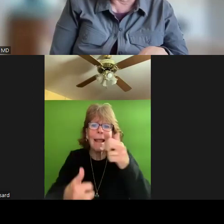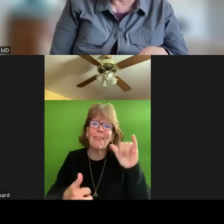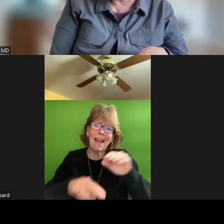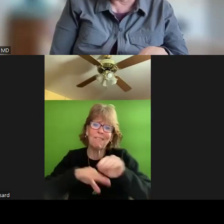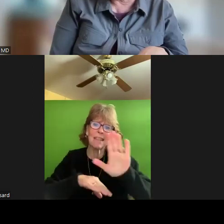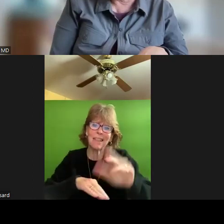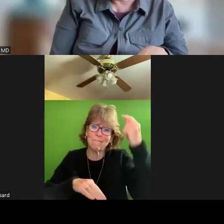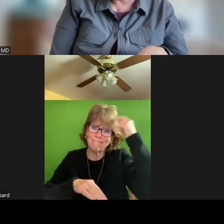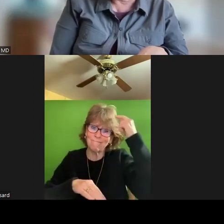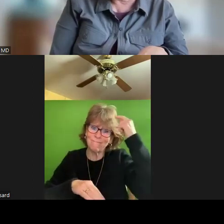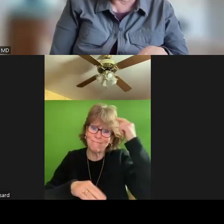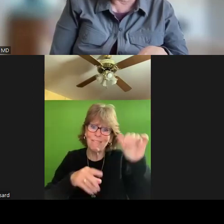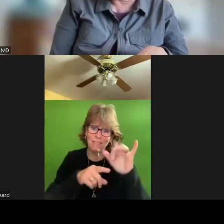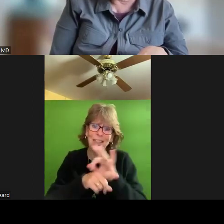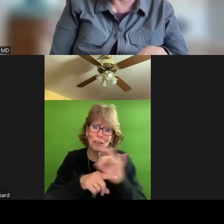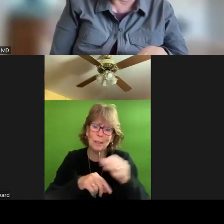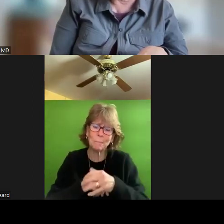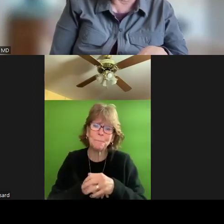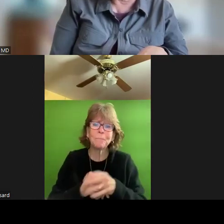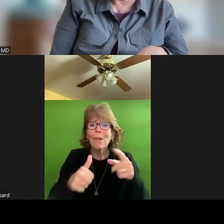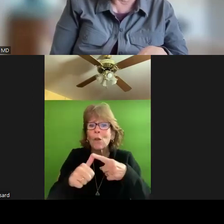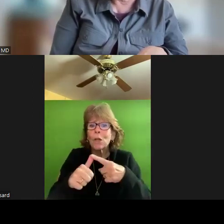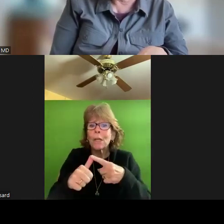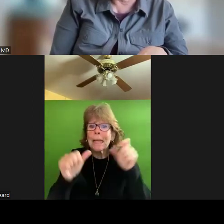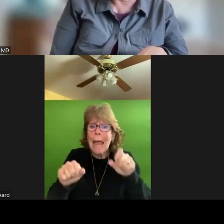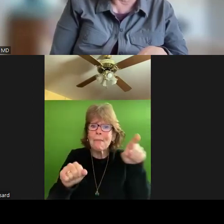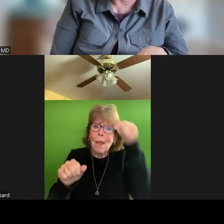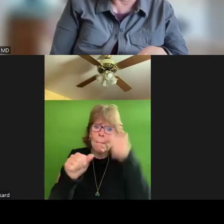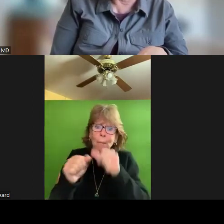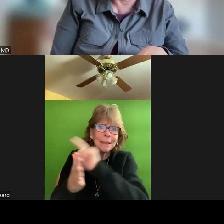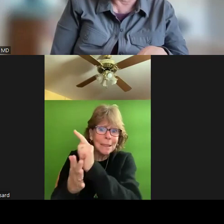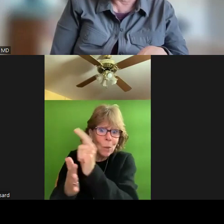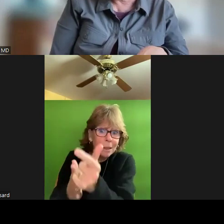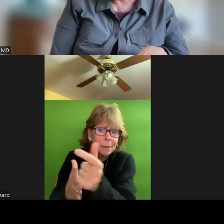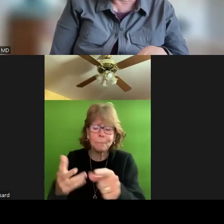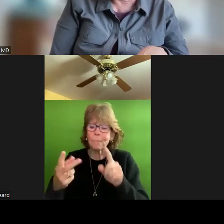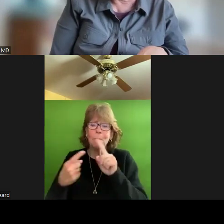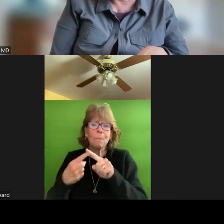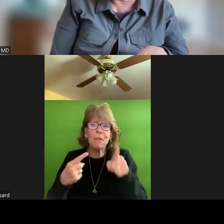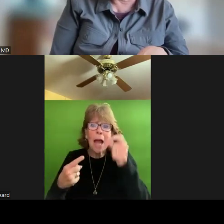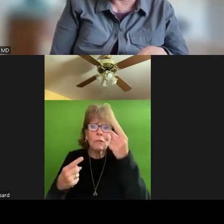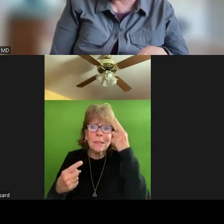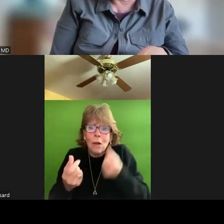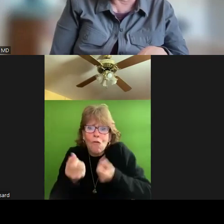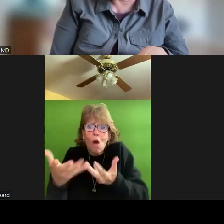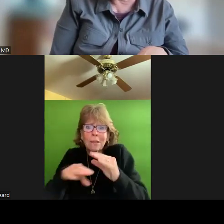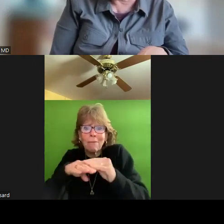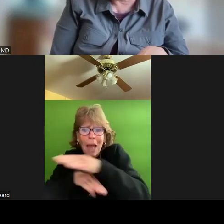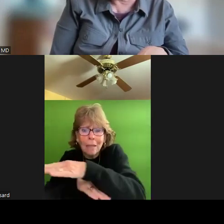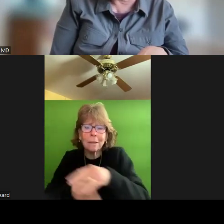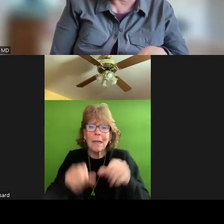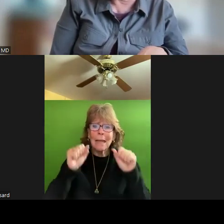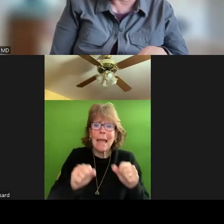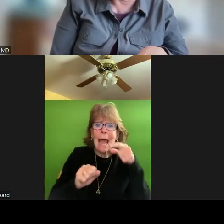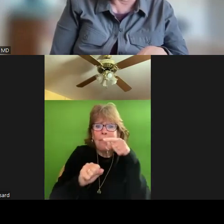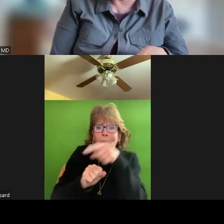Sequential memory, understanding cause and effect, mood regulation, and other features of abstract